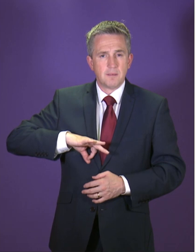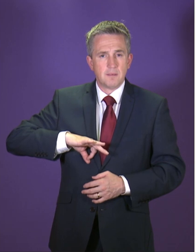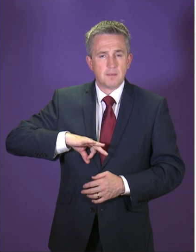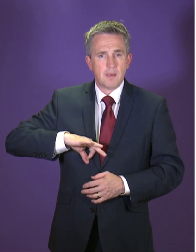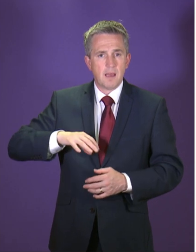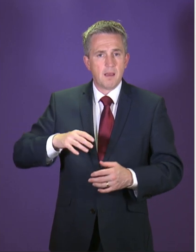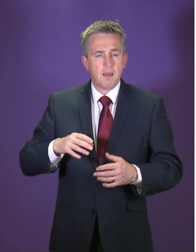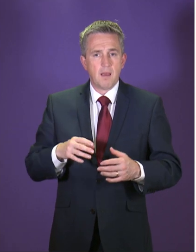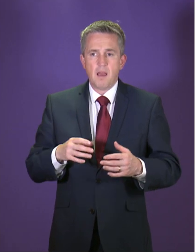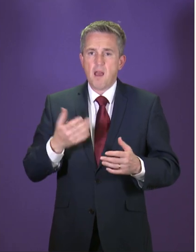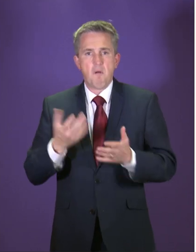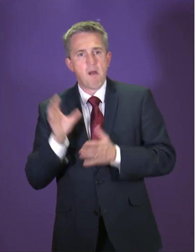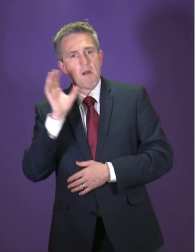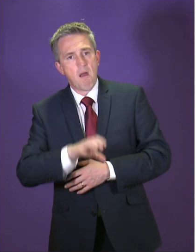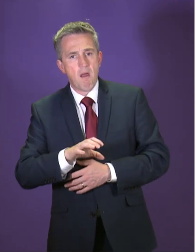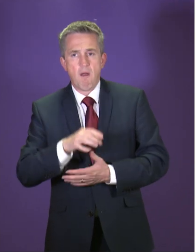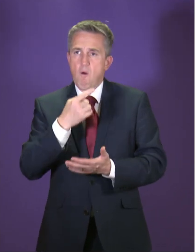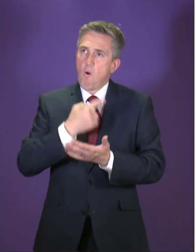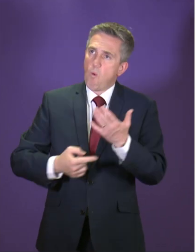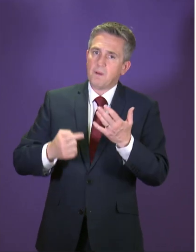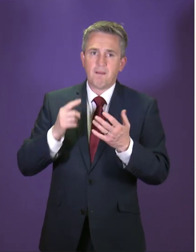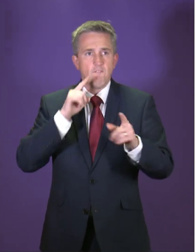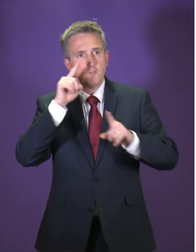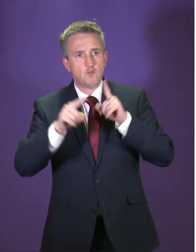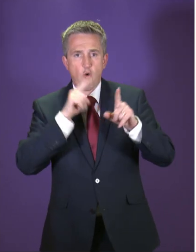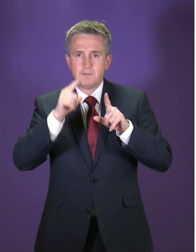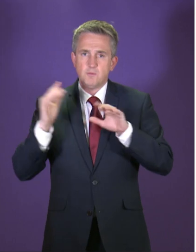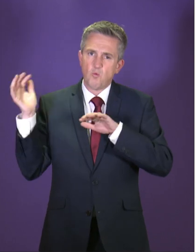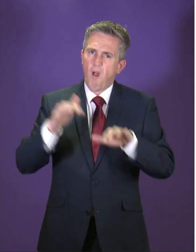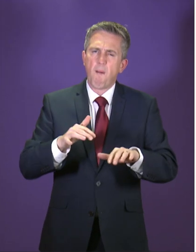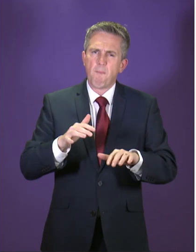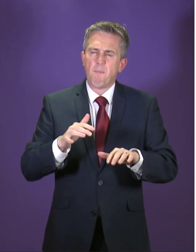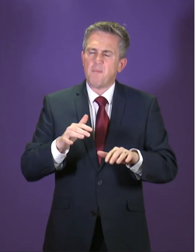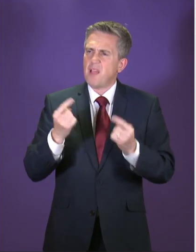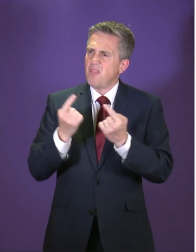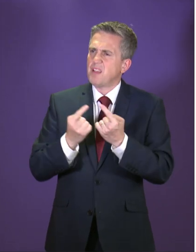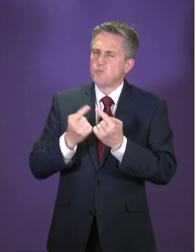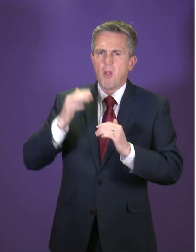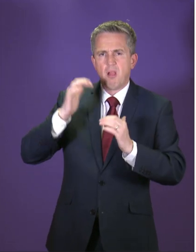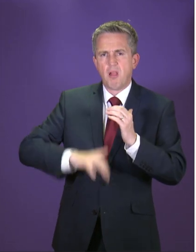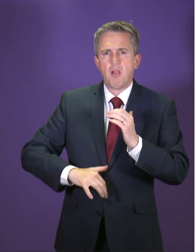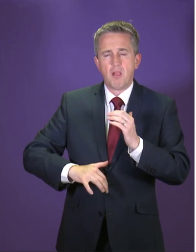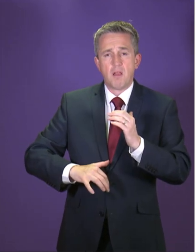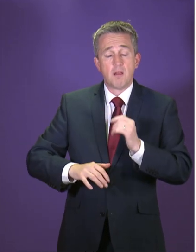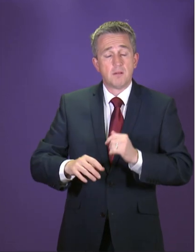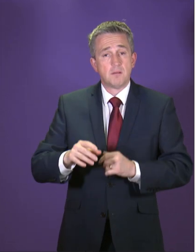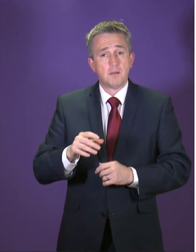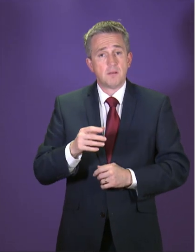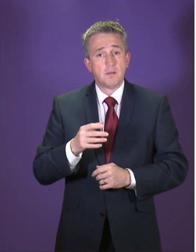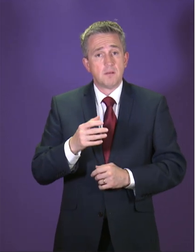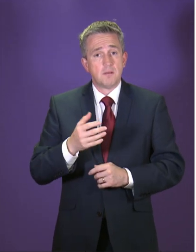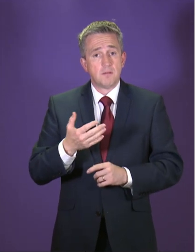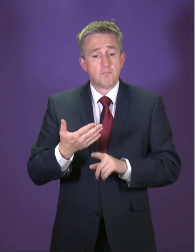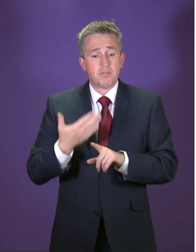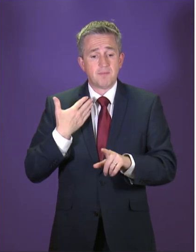tourism, then we're going to have a problem. Recently, in my country, there was a particular time,